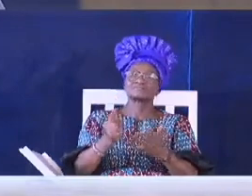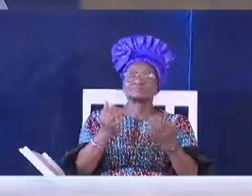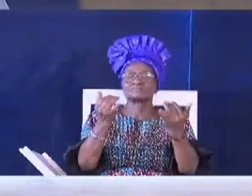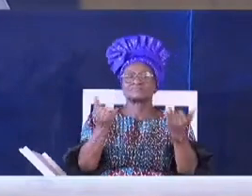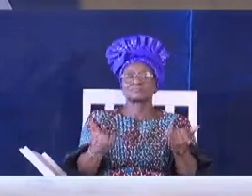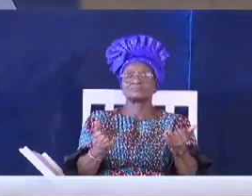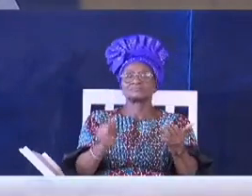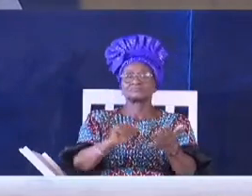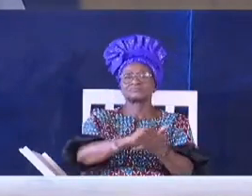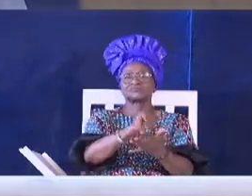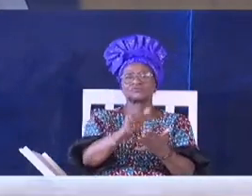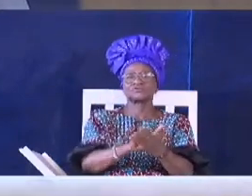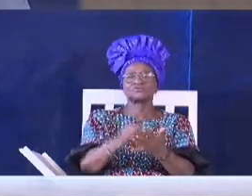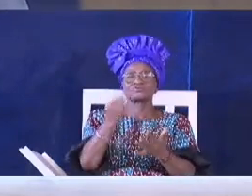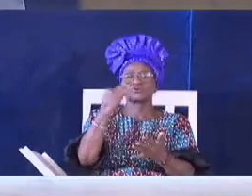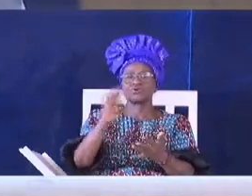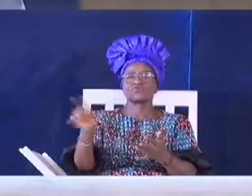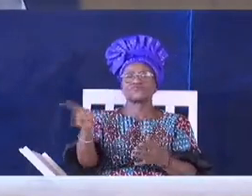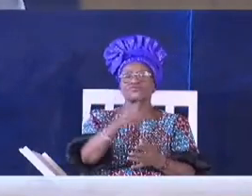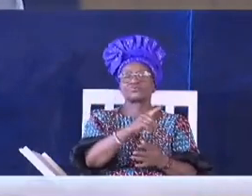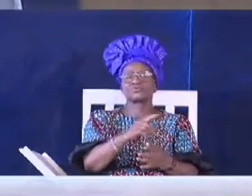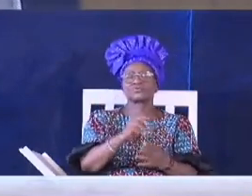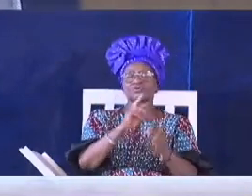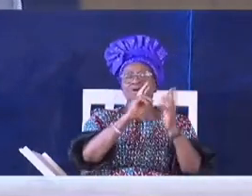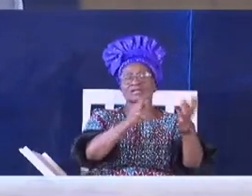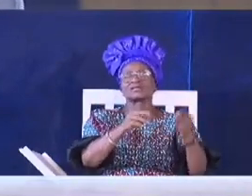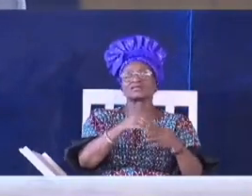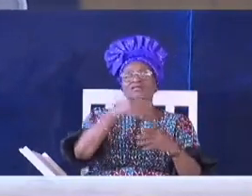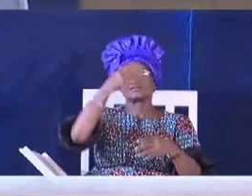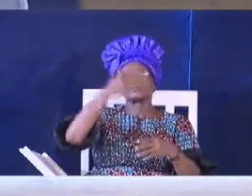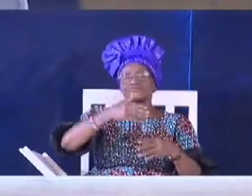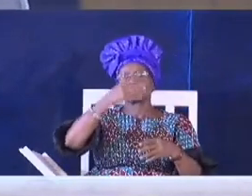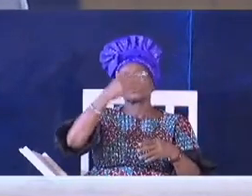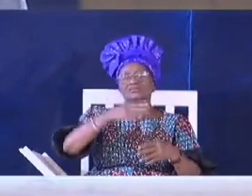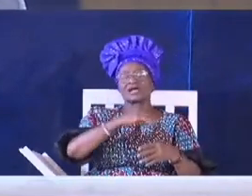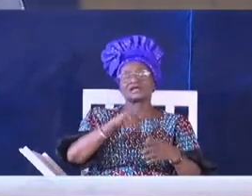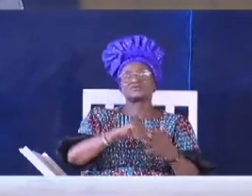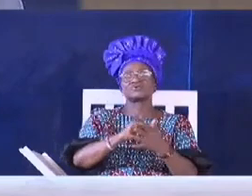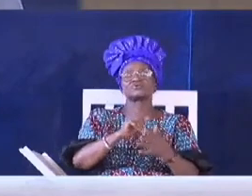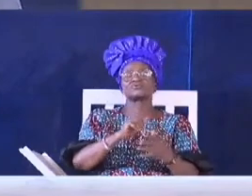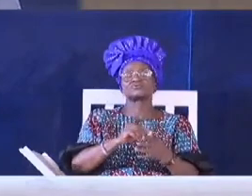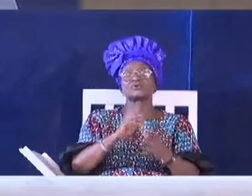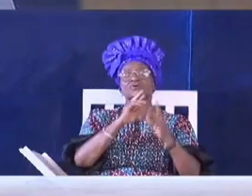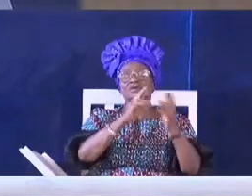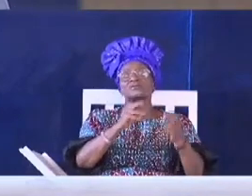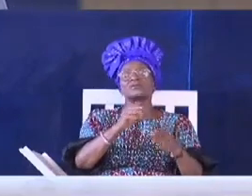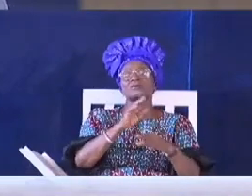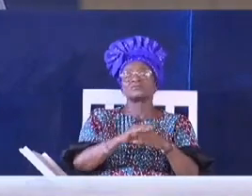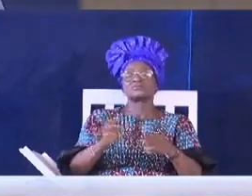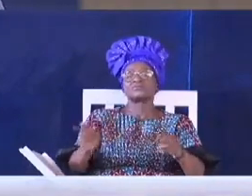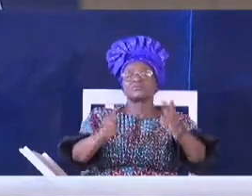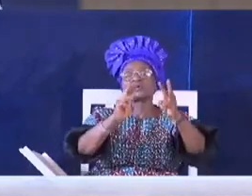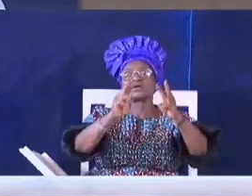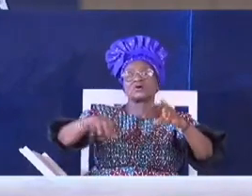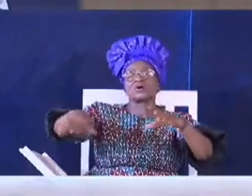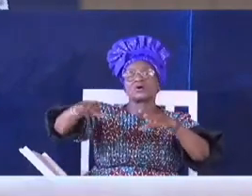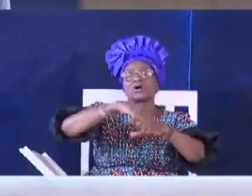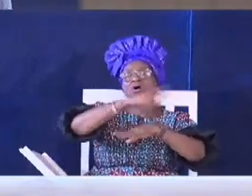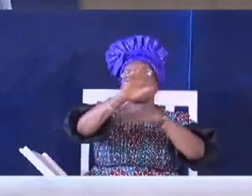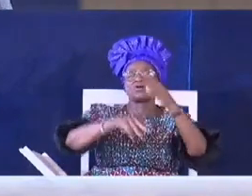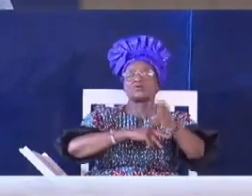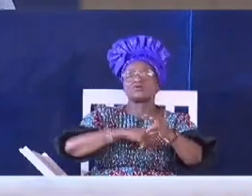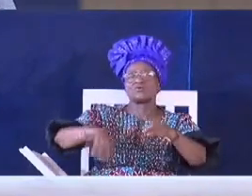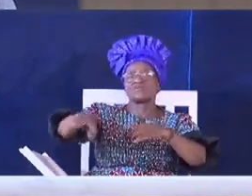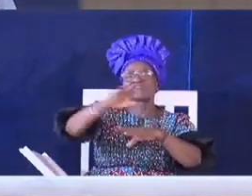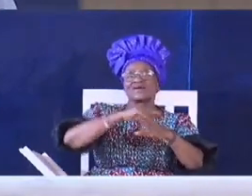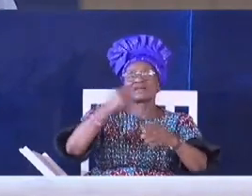Now, those of you who are already in front and those of you who are on the way all over the place in the whole world, cry to